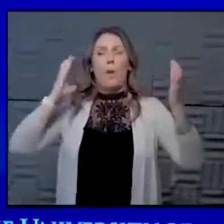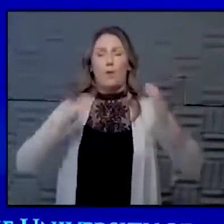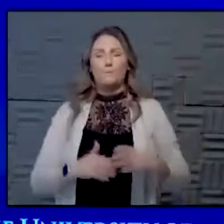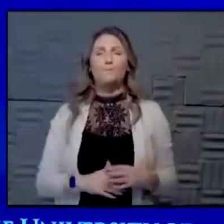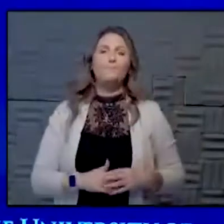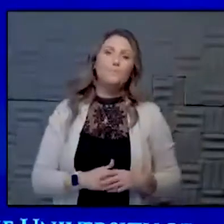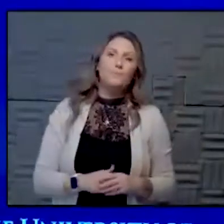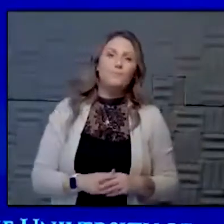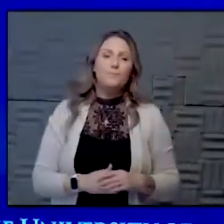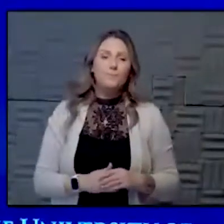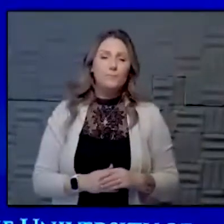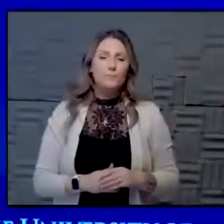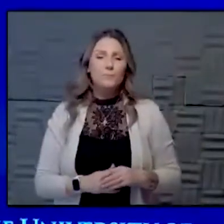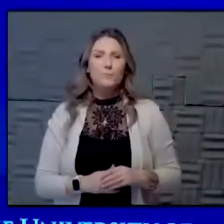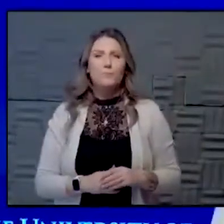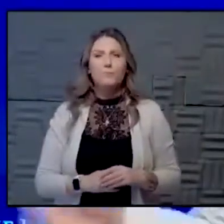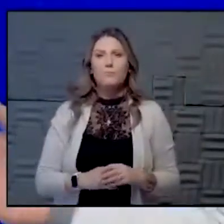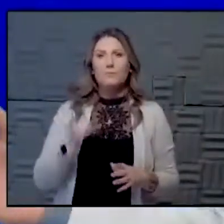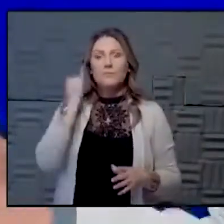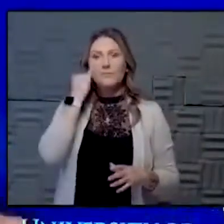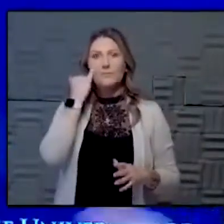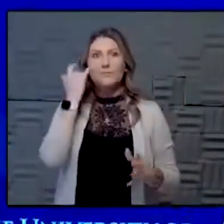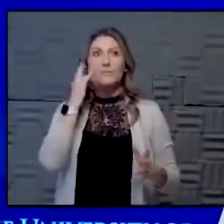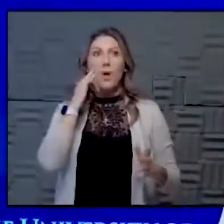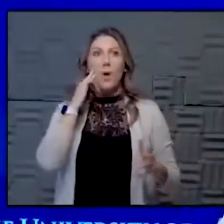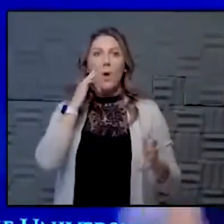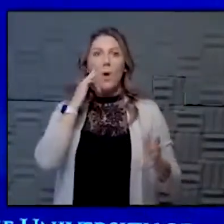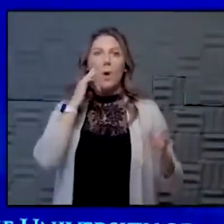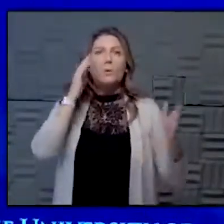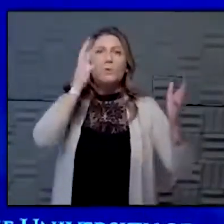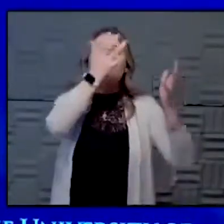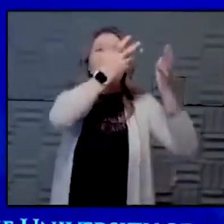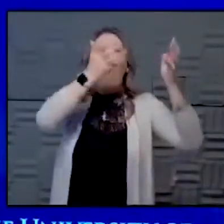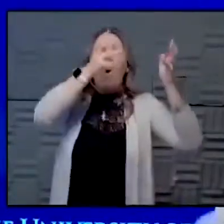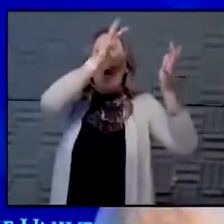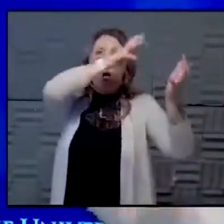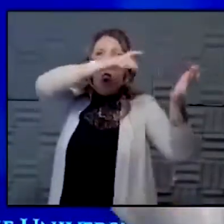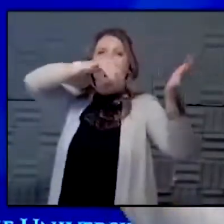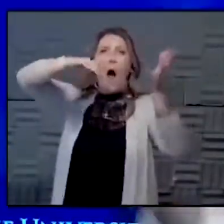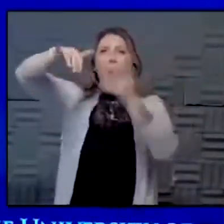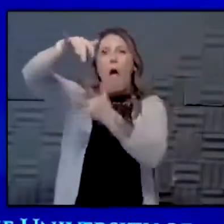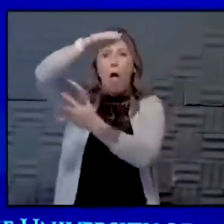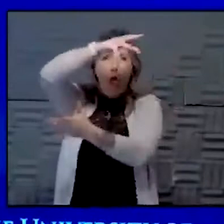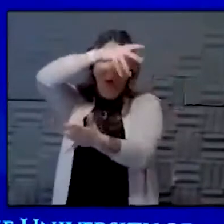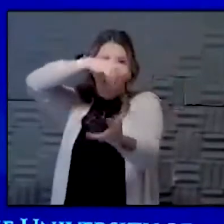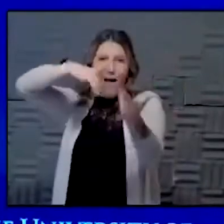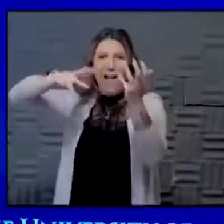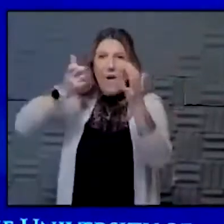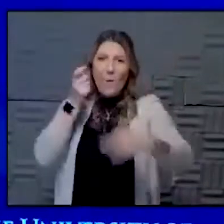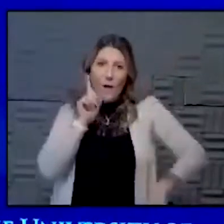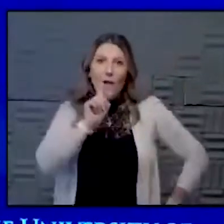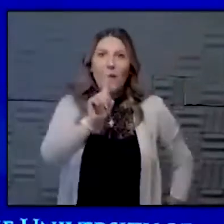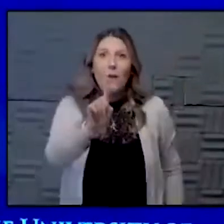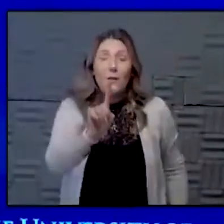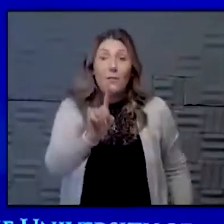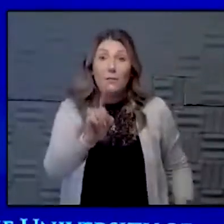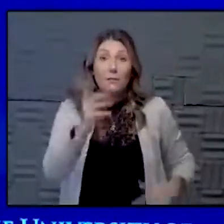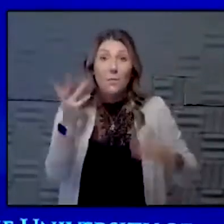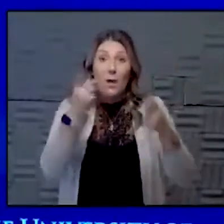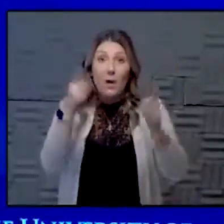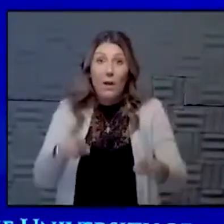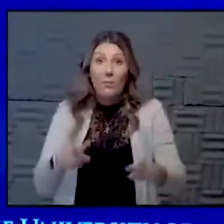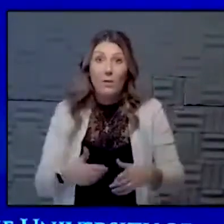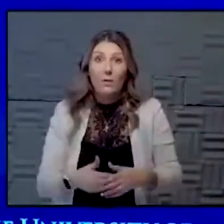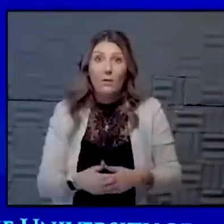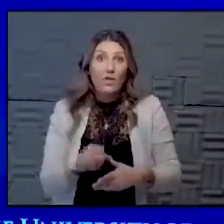is, if you saw a whole cloud of smoke out there and you just wanted to walk into it, how do you think that would go? But